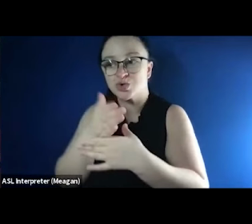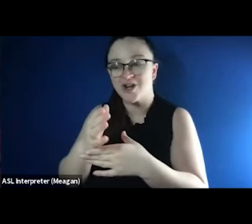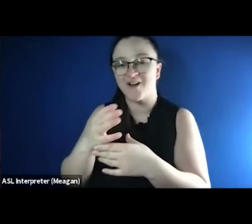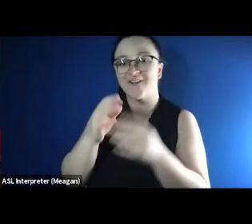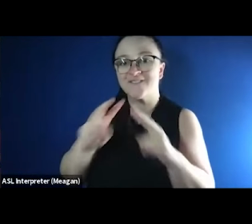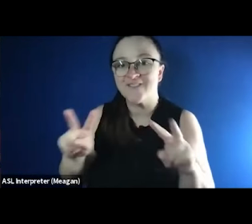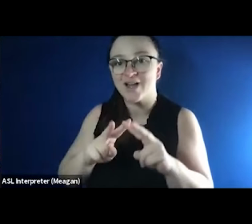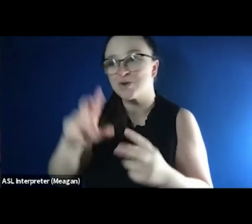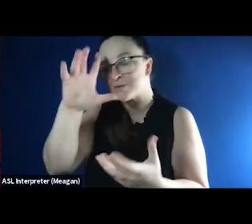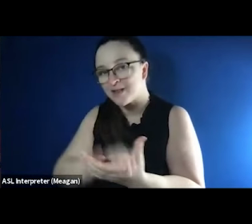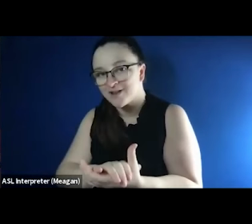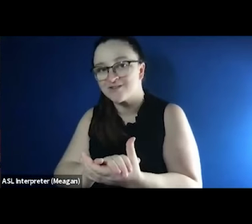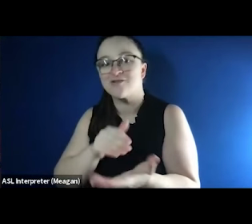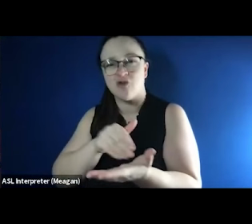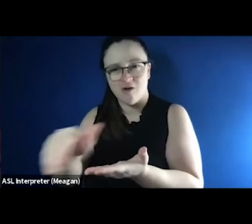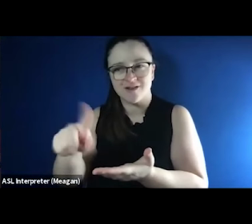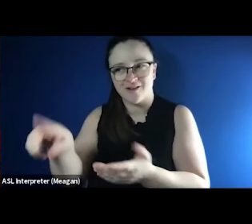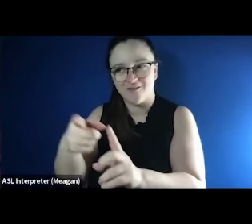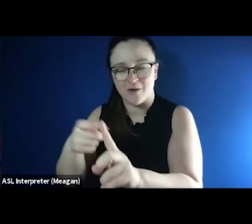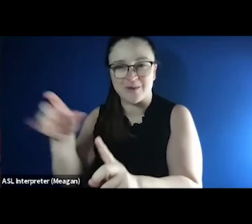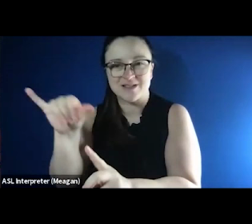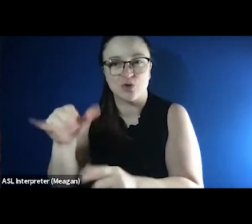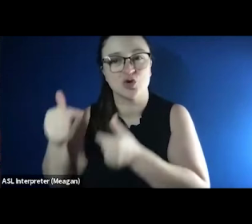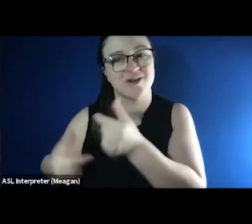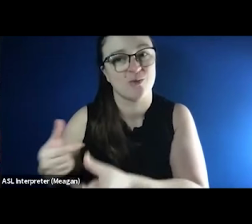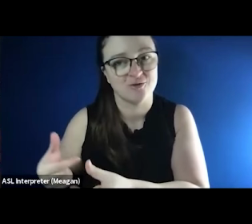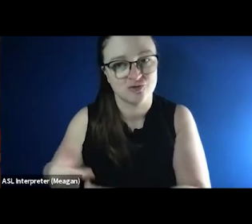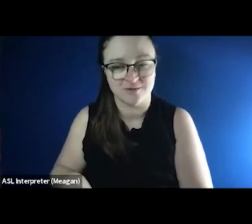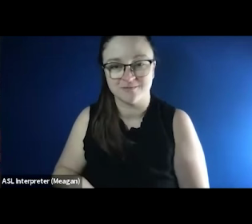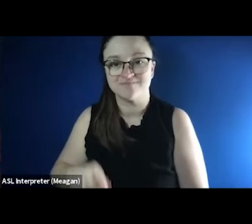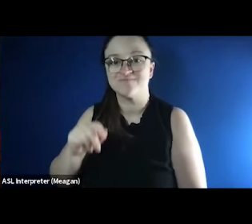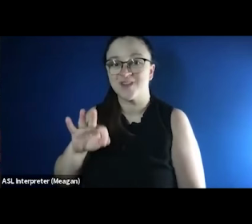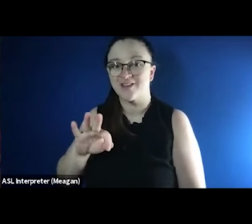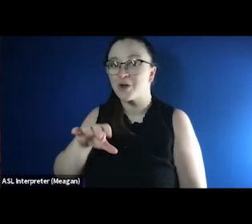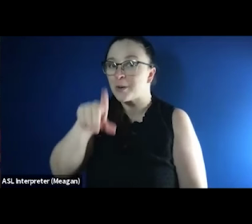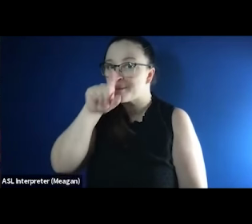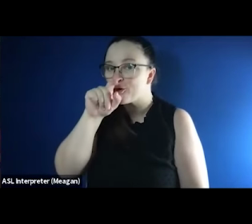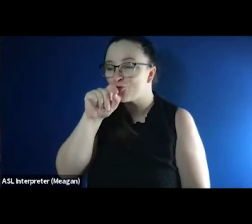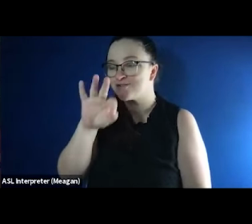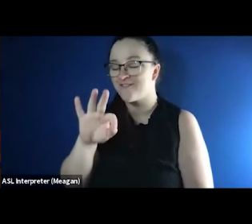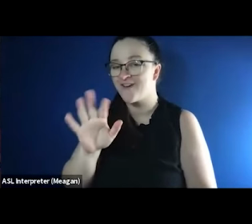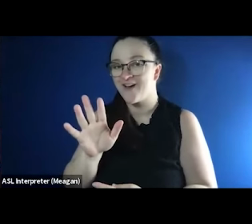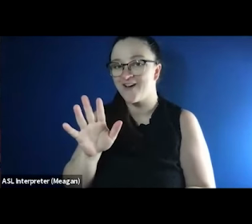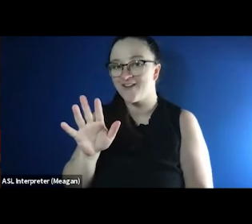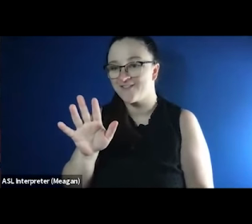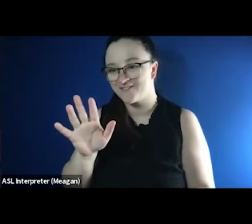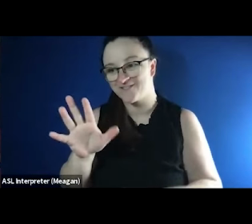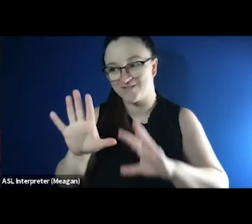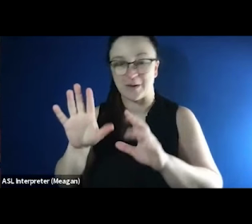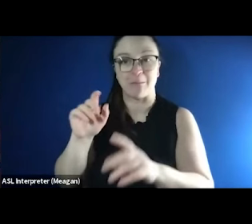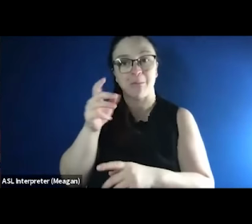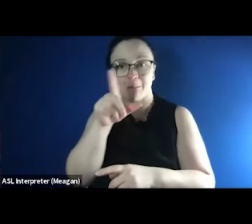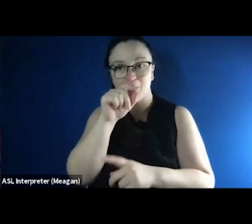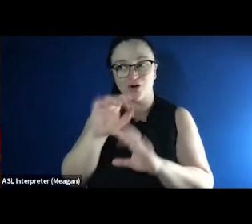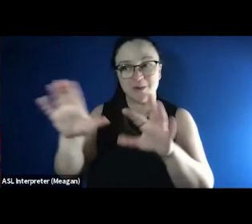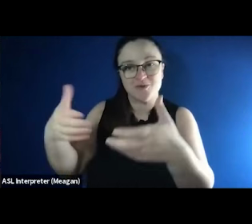norms, and often they are drawn from a similar generation. And so if birds of a feather flock together, that